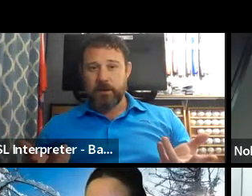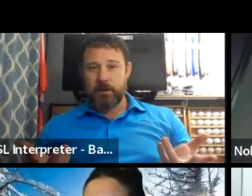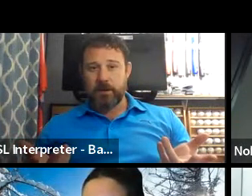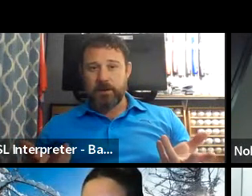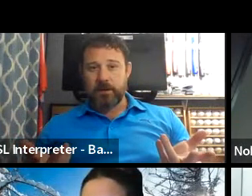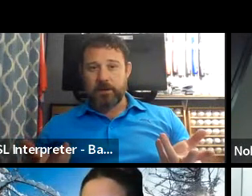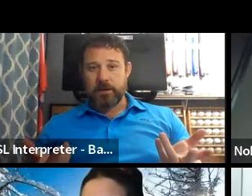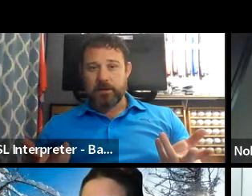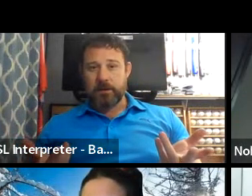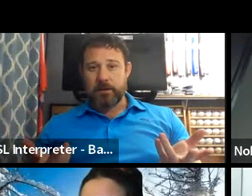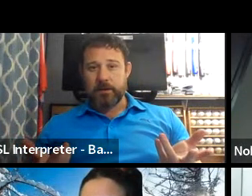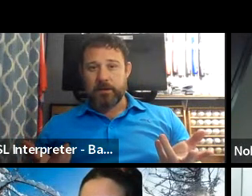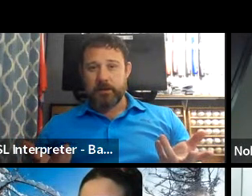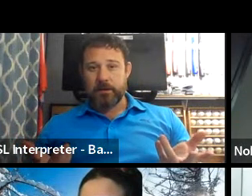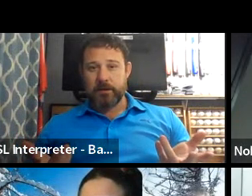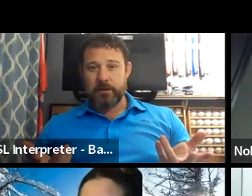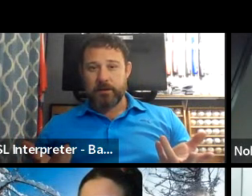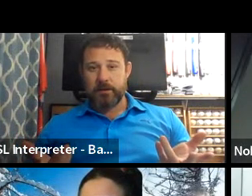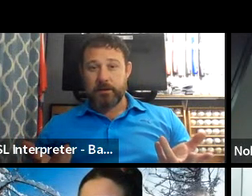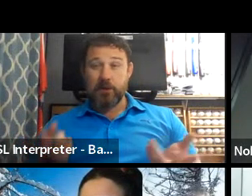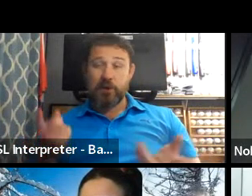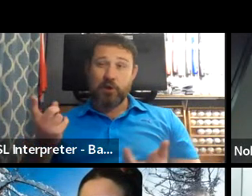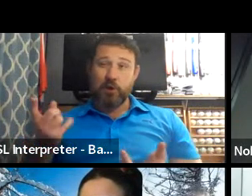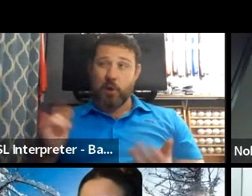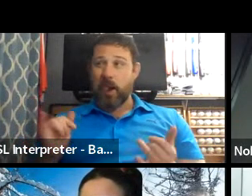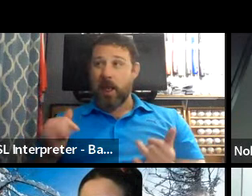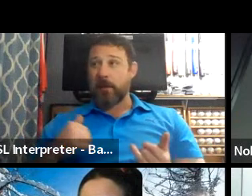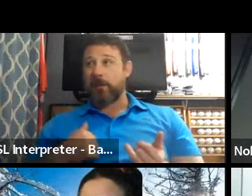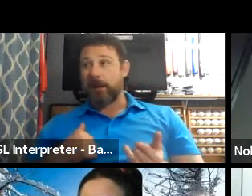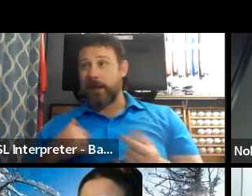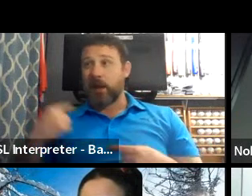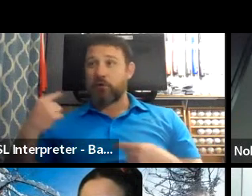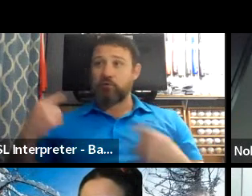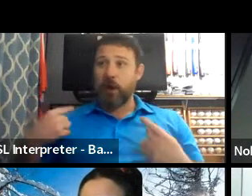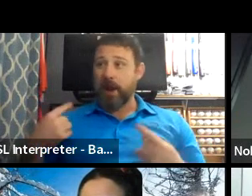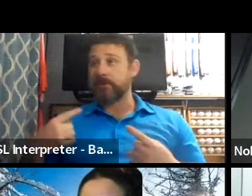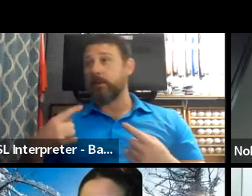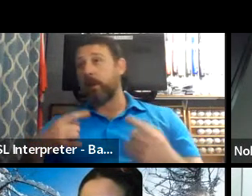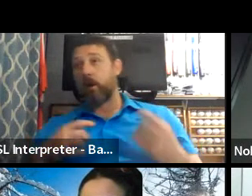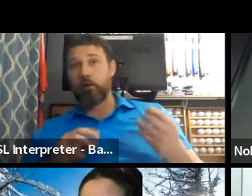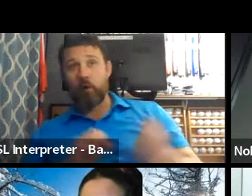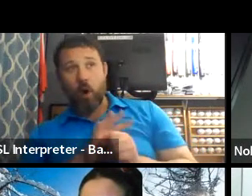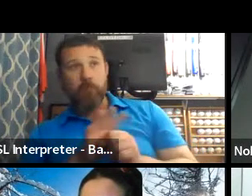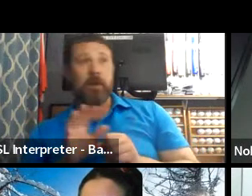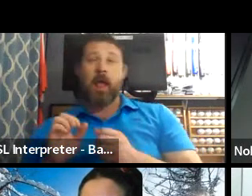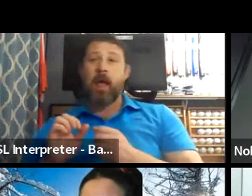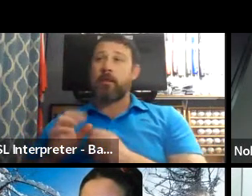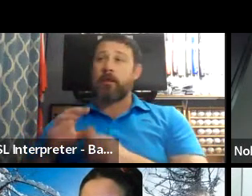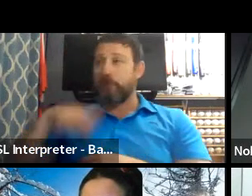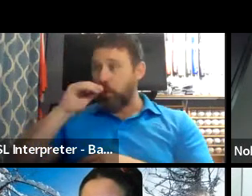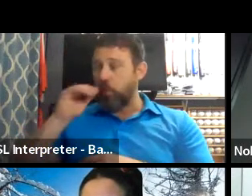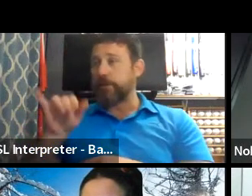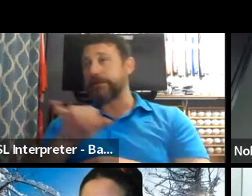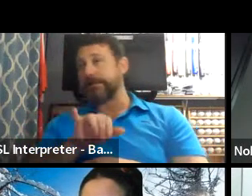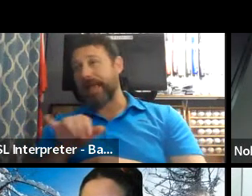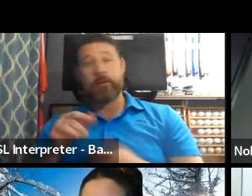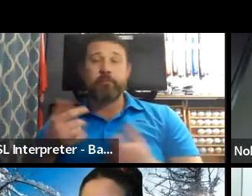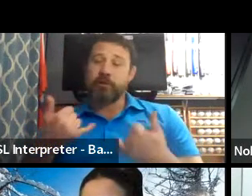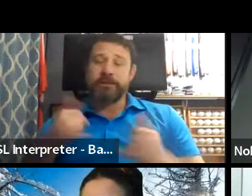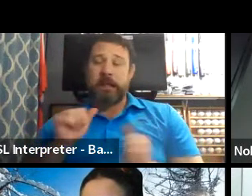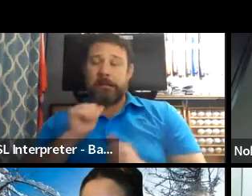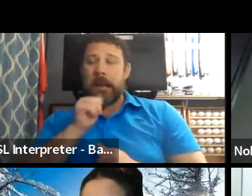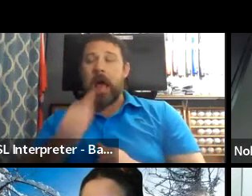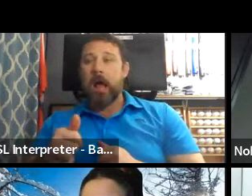mean, you probably, like me, get crazy when people say COVID and the flu are the same, because they're not, and they're still not.